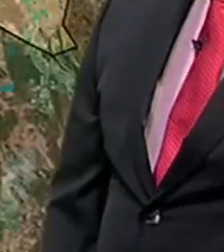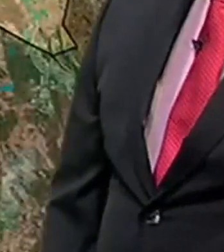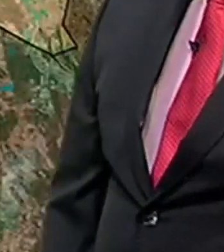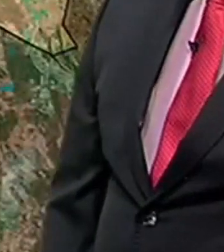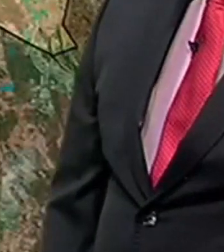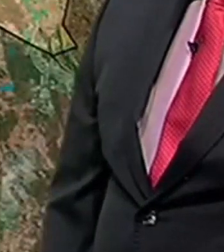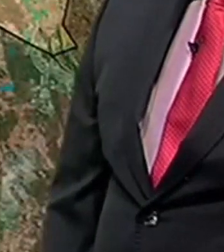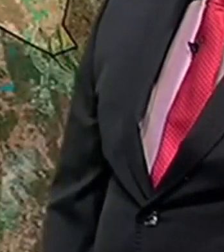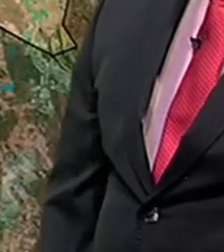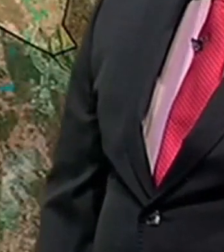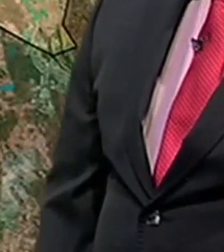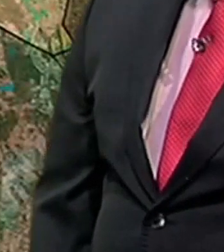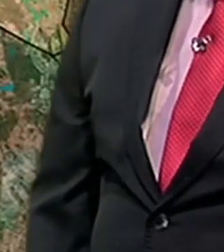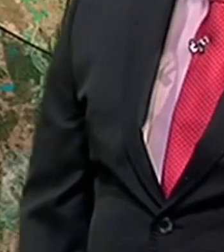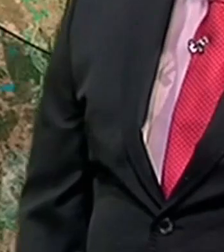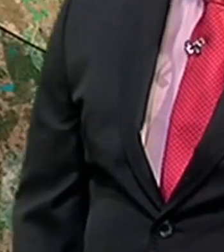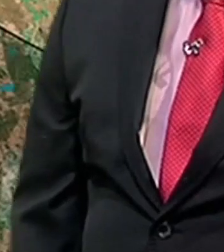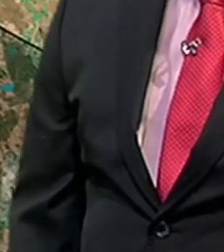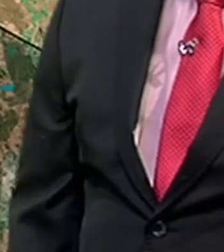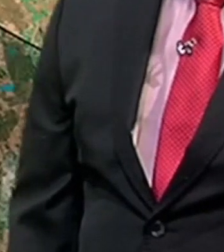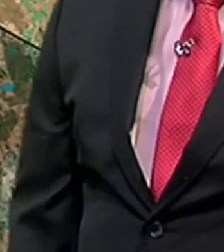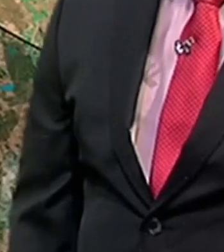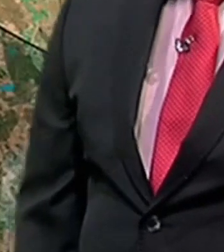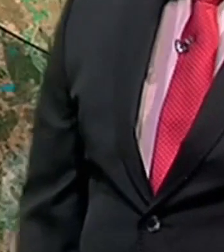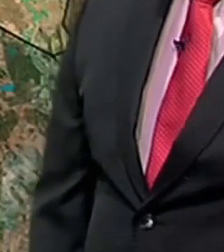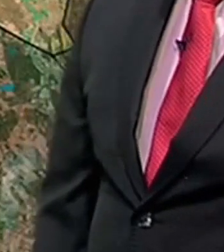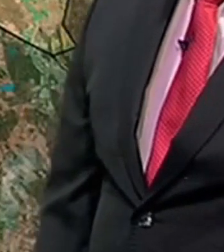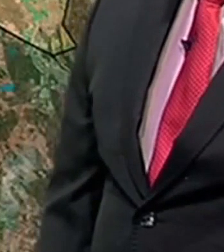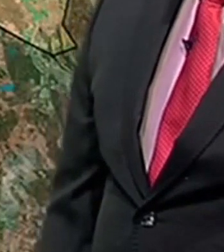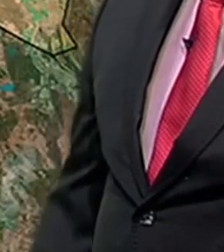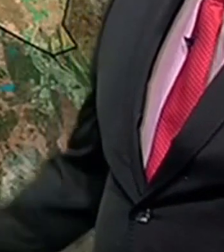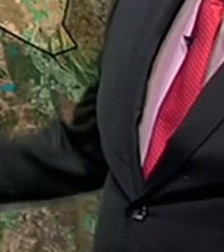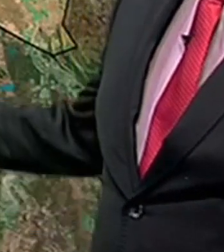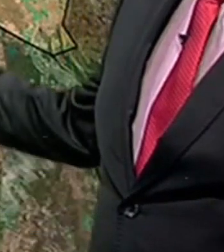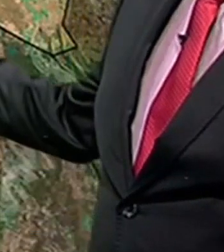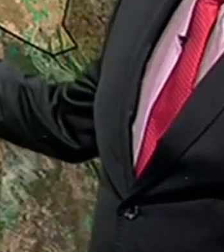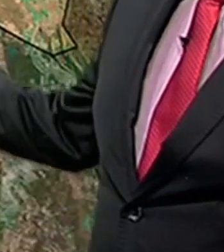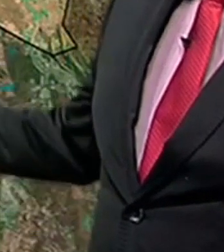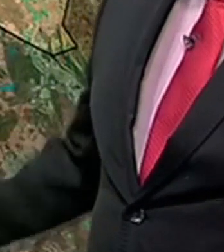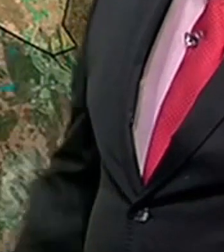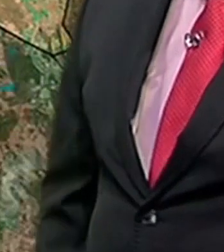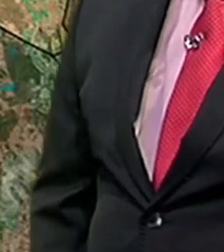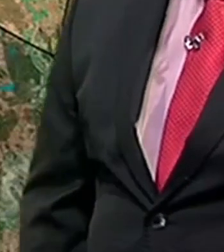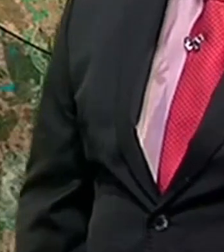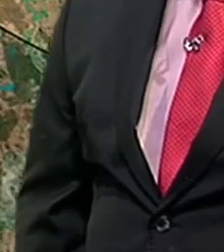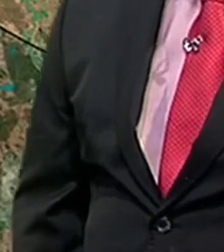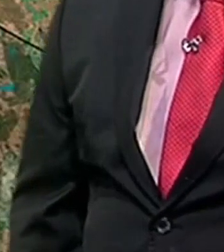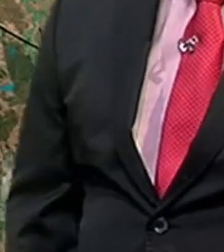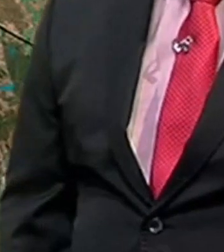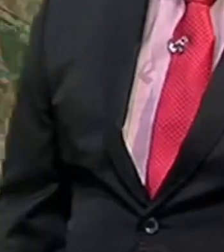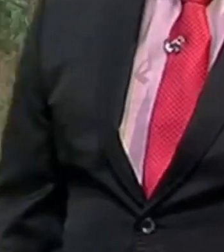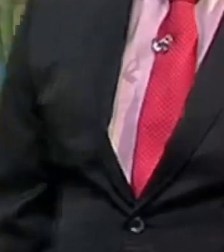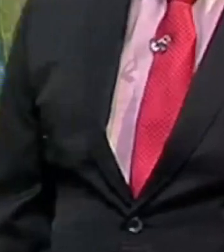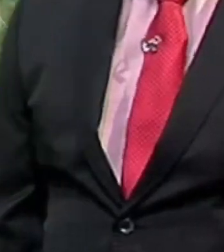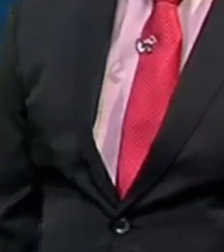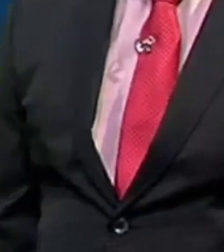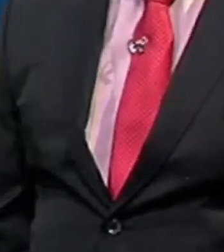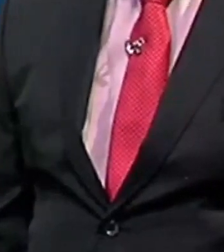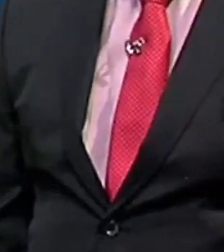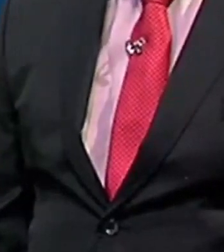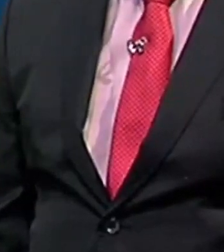province ya Mpumalanga le teng ho tla bala maemo a futhumetseng motshehare di da fitla ho tse 22 mona Mbombela mme ha re shebile ka hare ho province